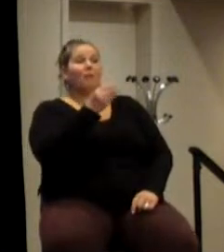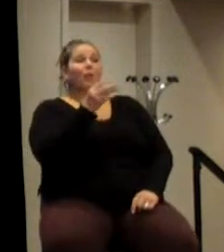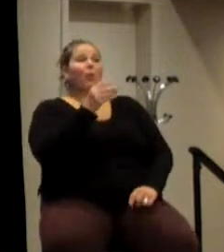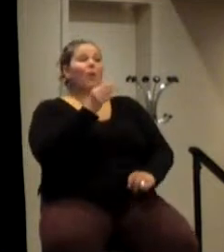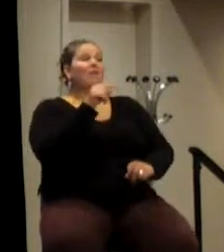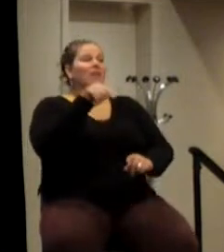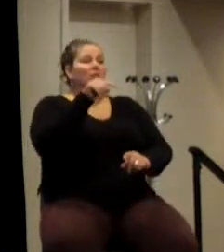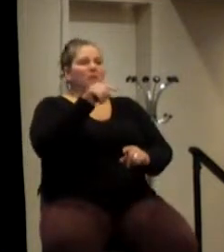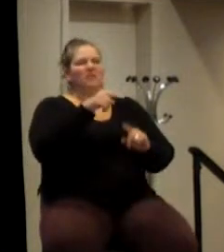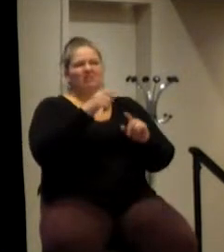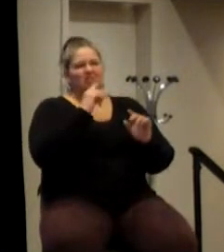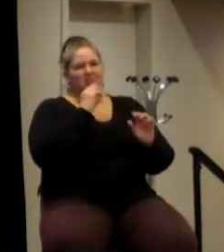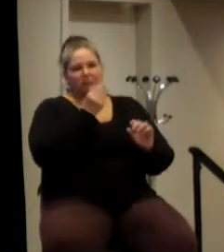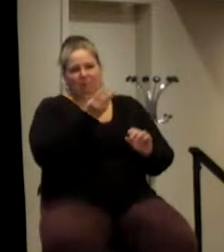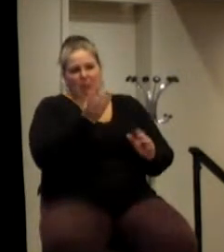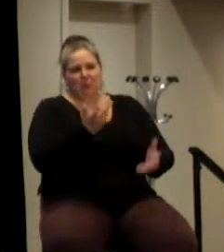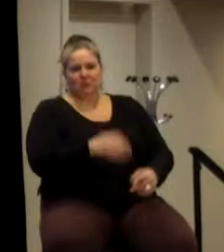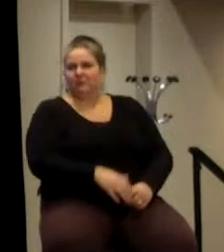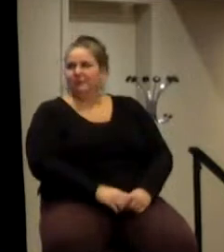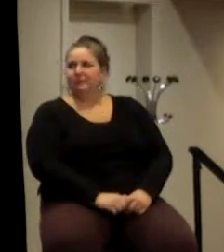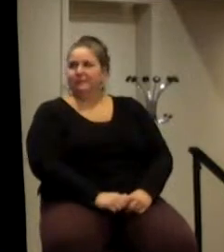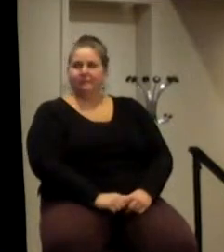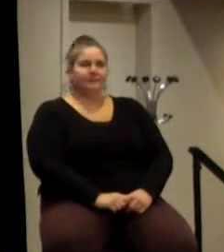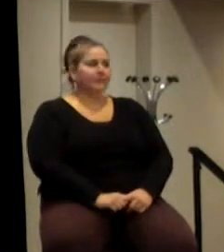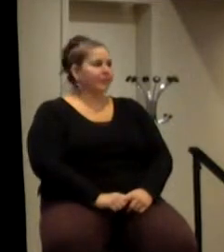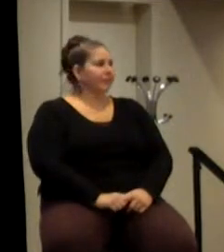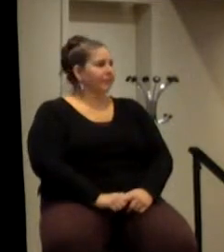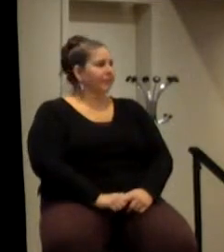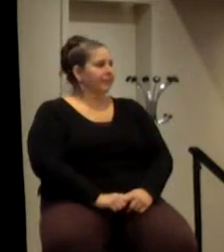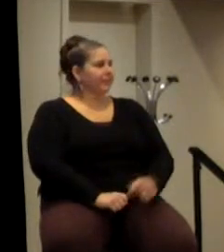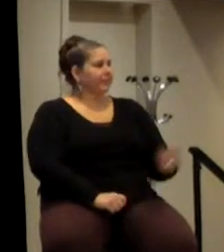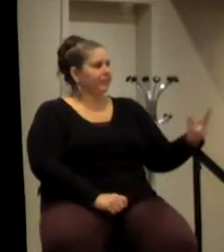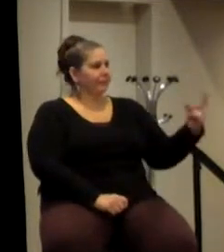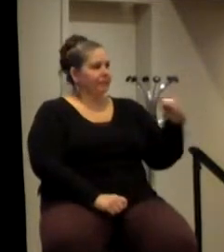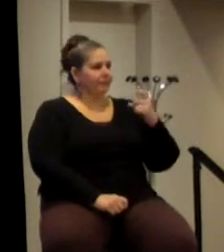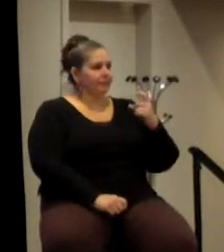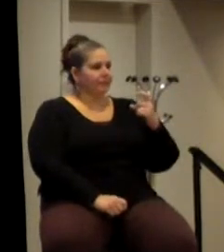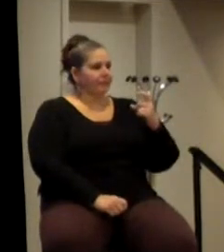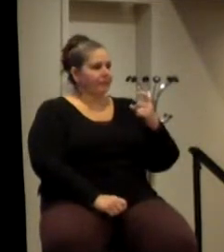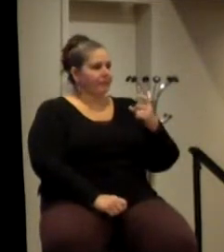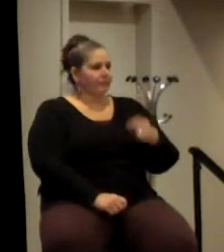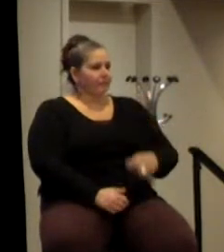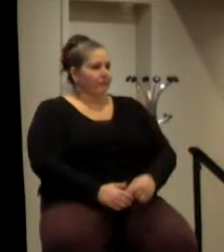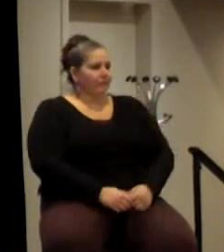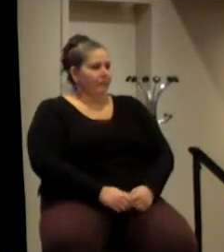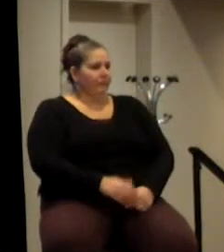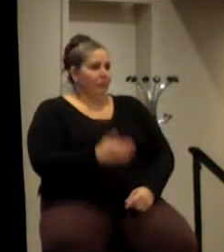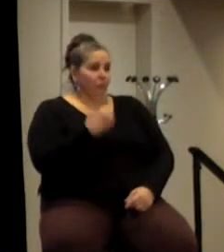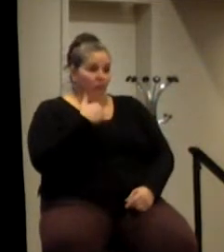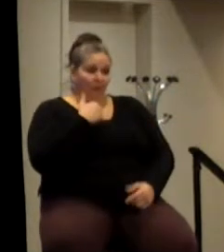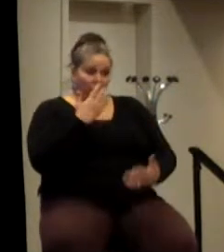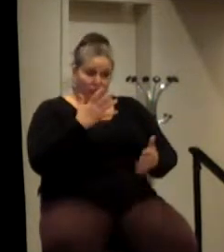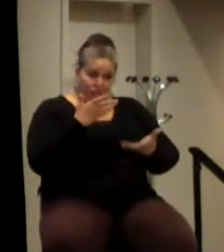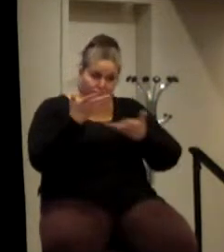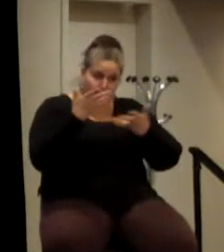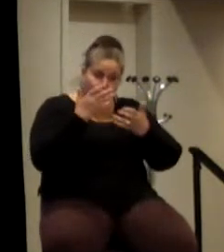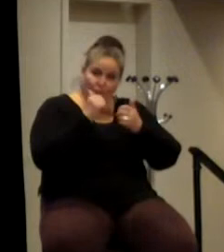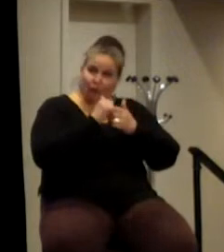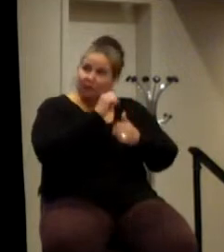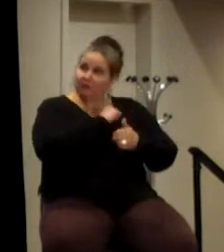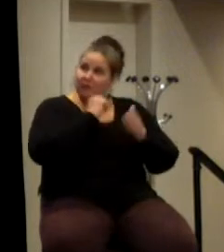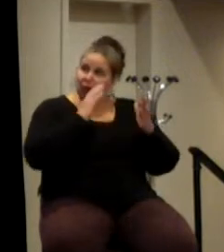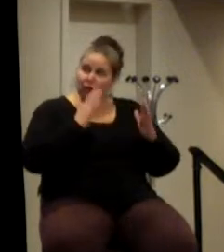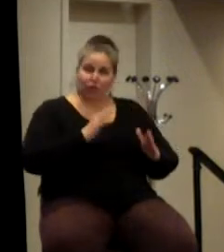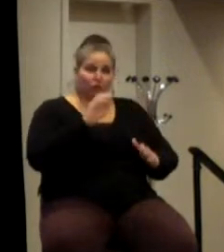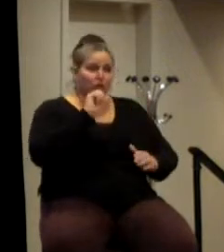Ryan, you and other county executives had a call with Senator Schumer today. What did you guys talk about, and anything promising coming from that call? Yeah, Senator Schumer, first